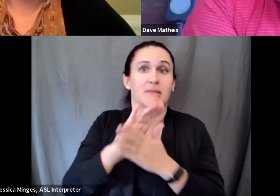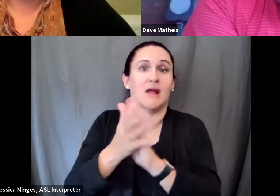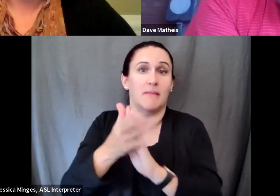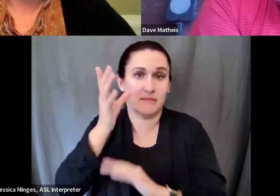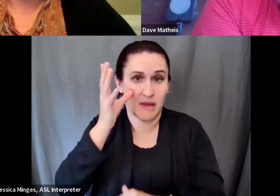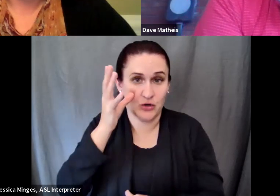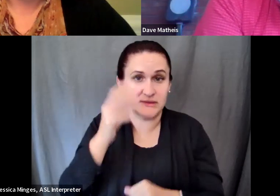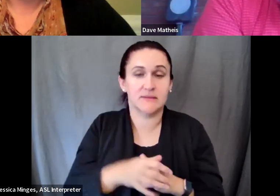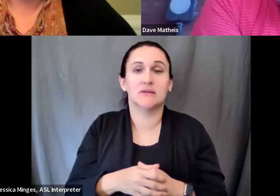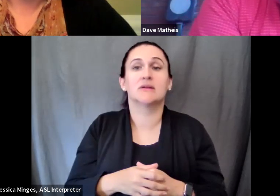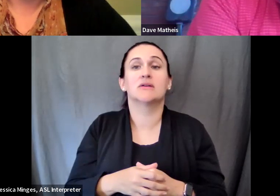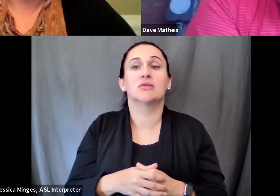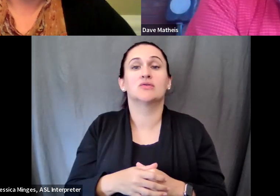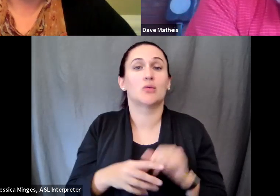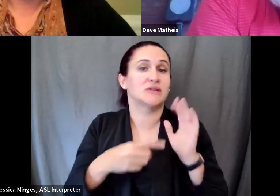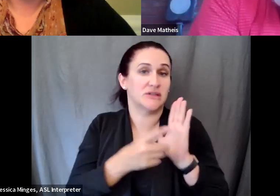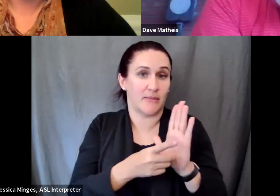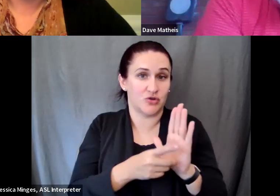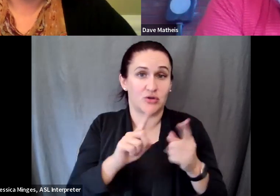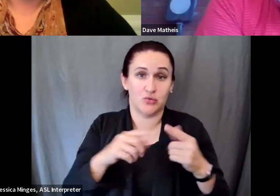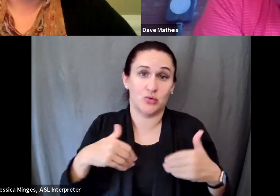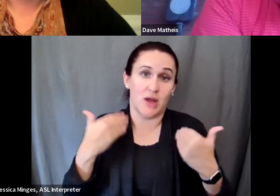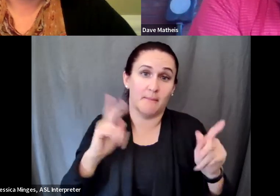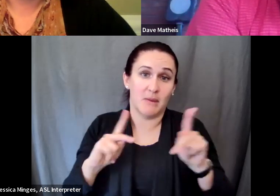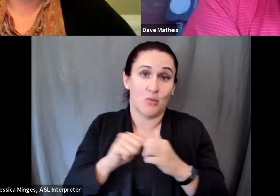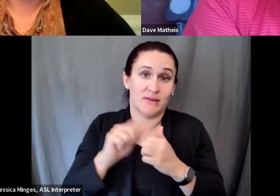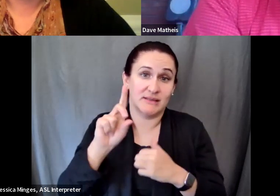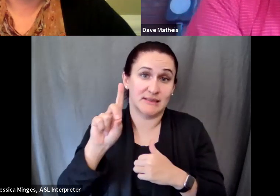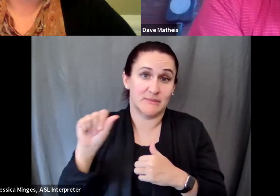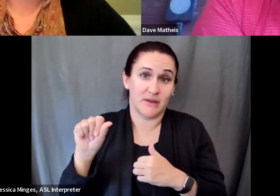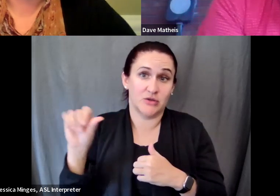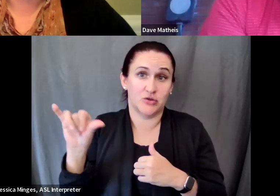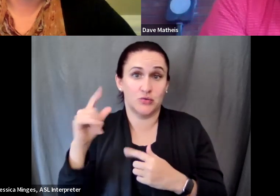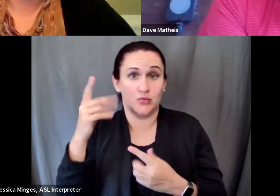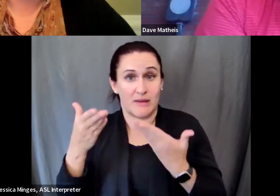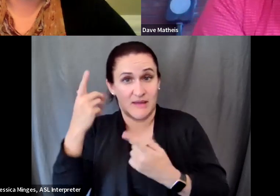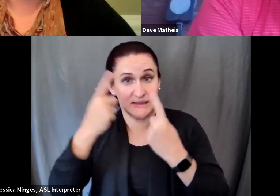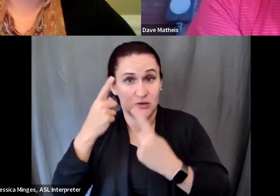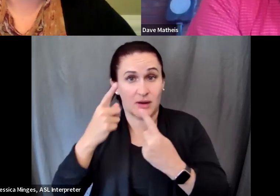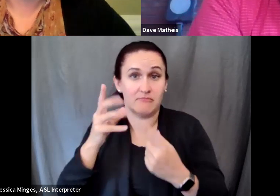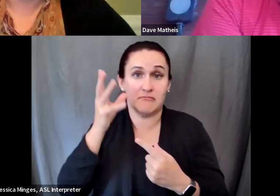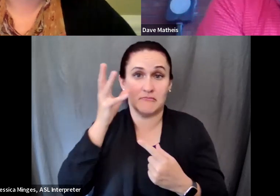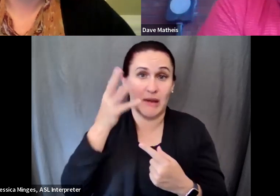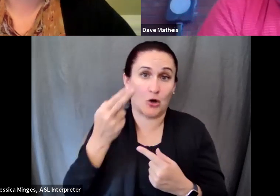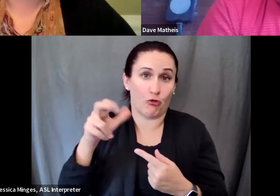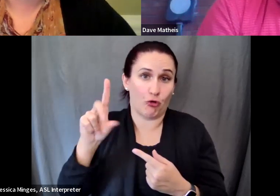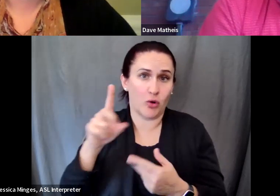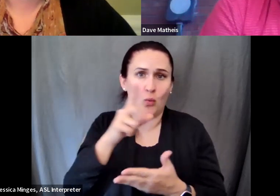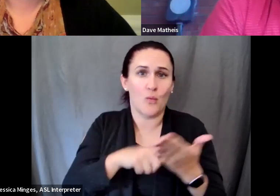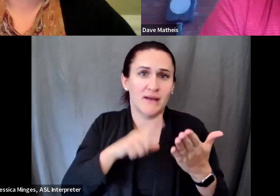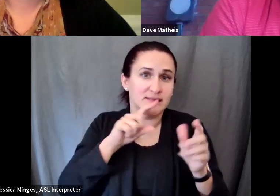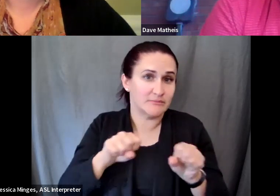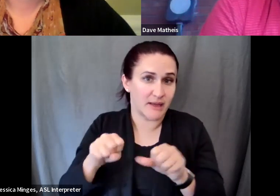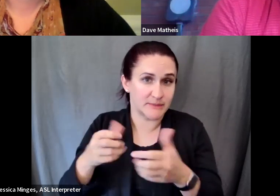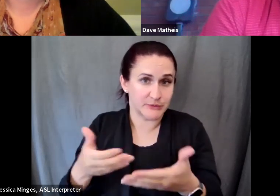mentioned, to demonstrate to young people with disabilities considering parenthood what was possible. So